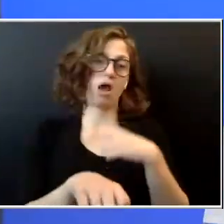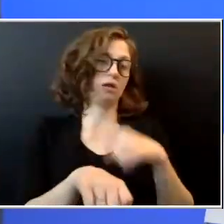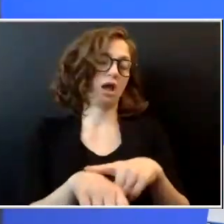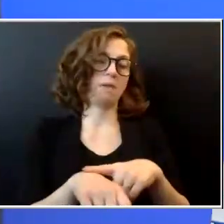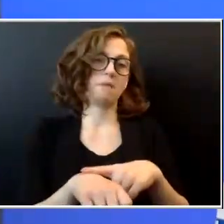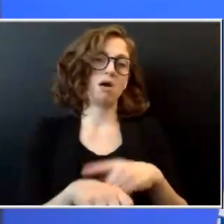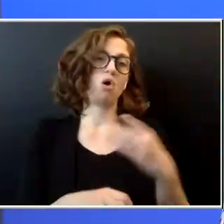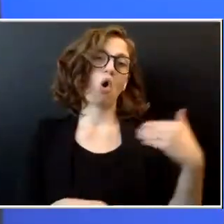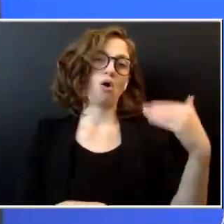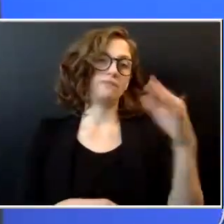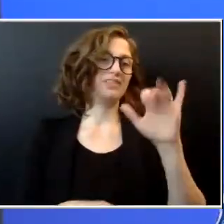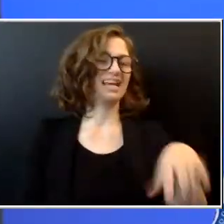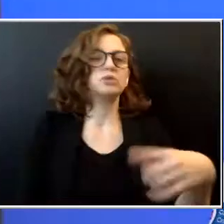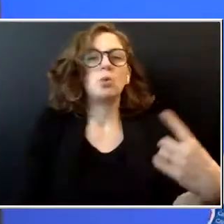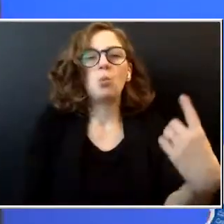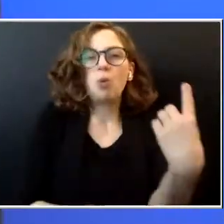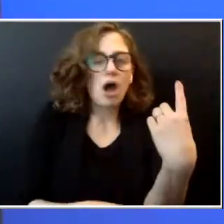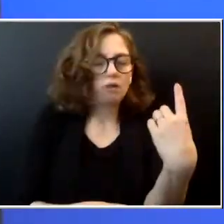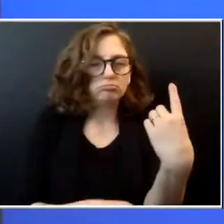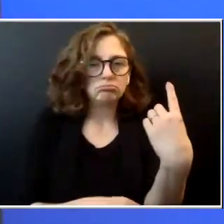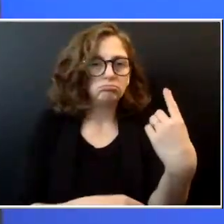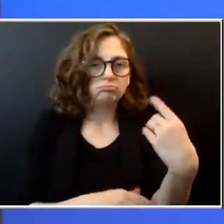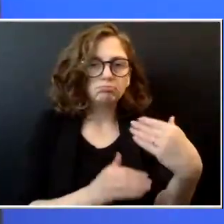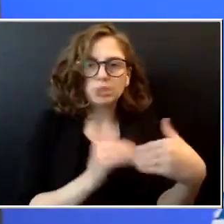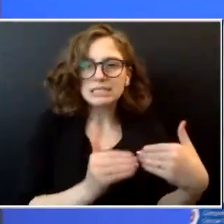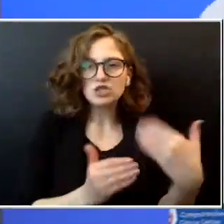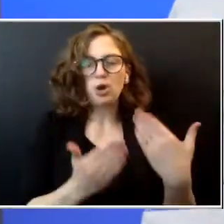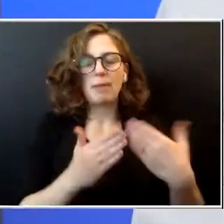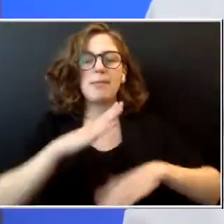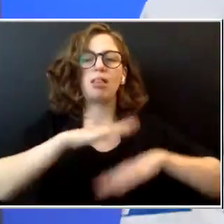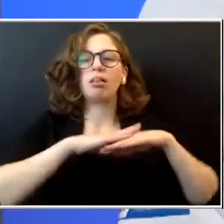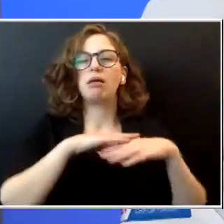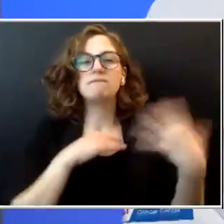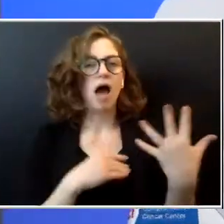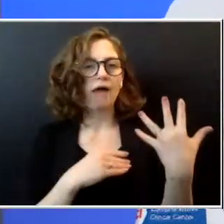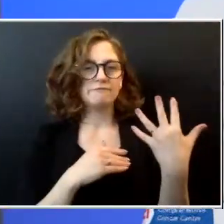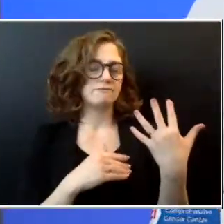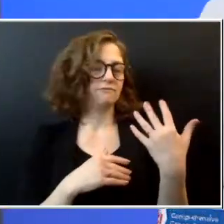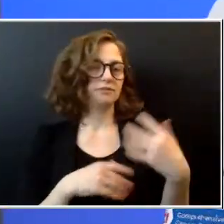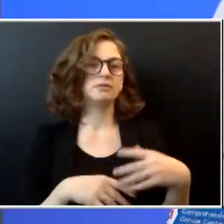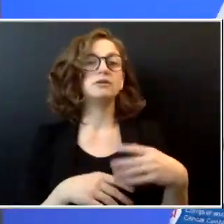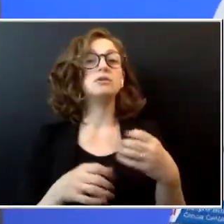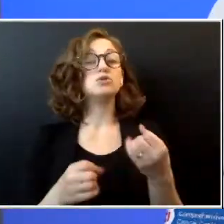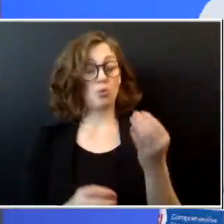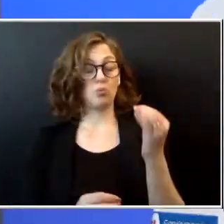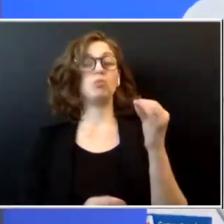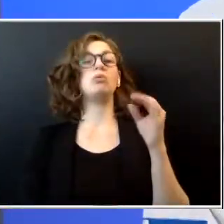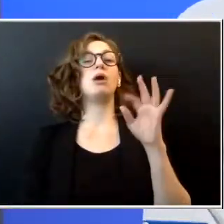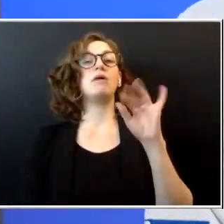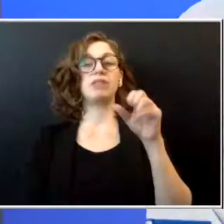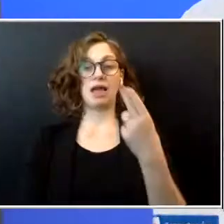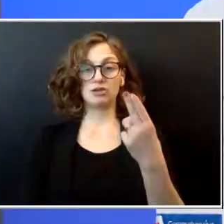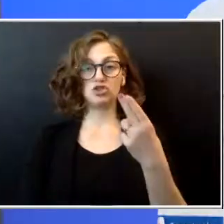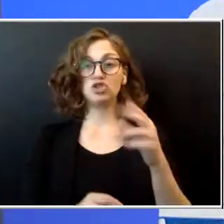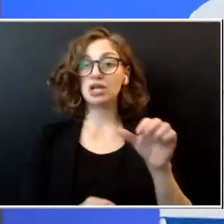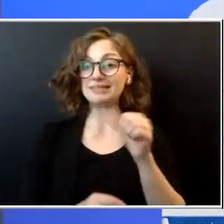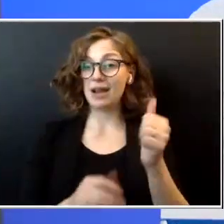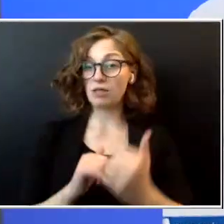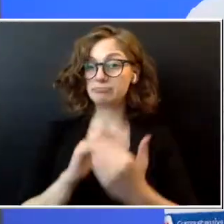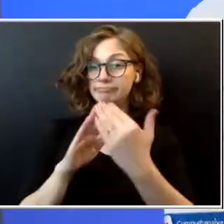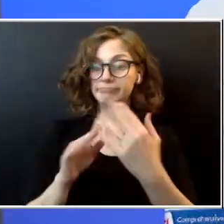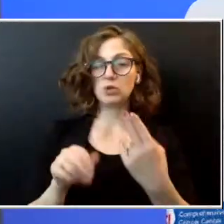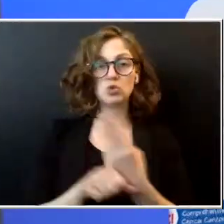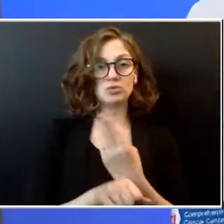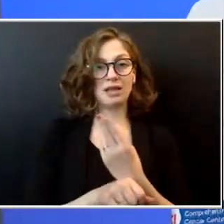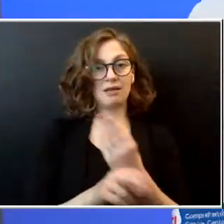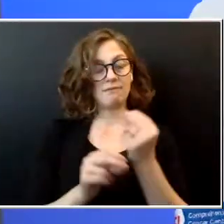maybe up to 5 procedures. So FLASH is another way of delivering radiation really fast. We still need a lot of